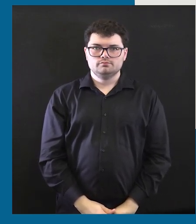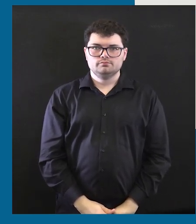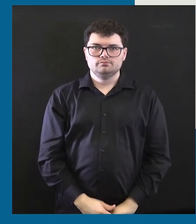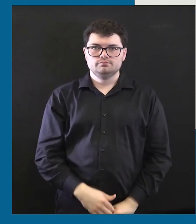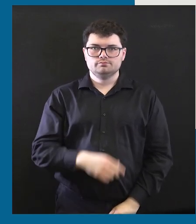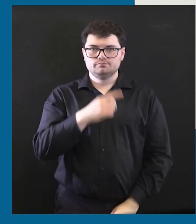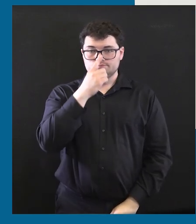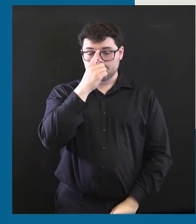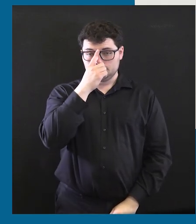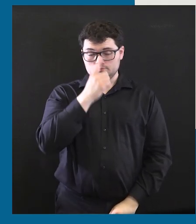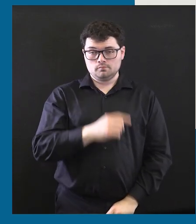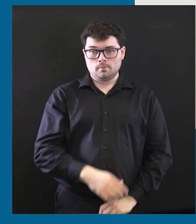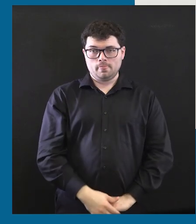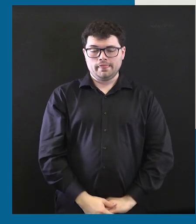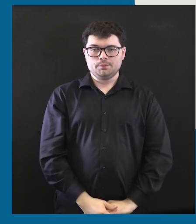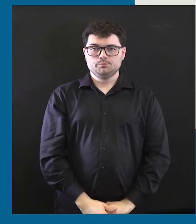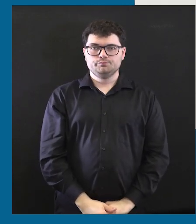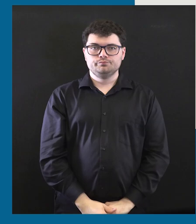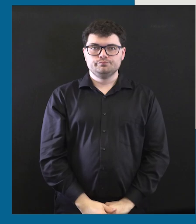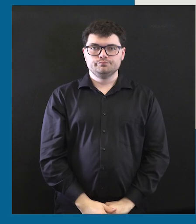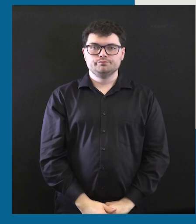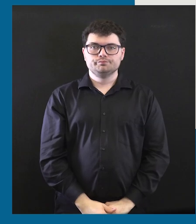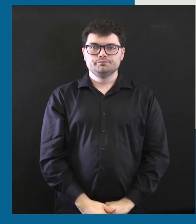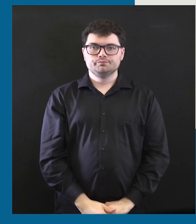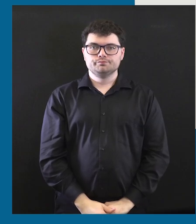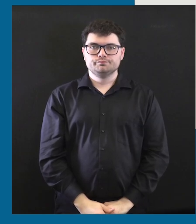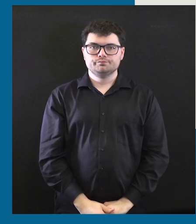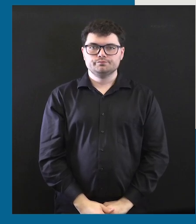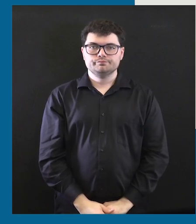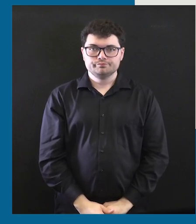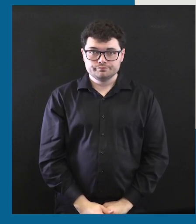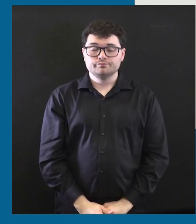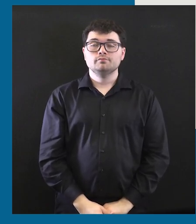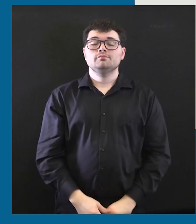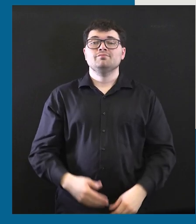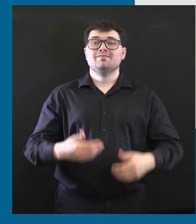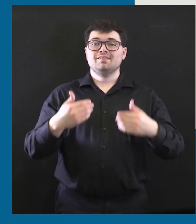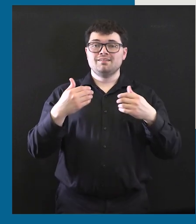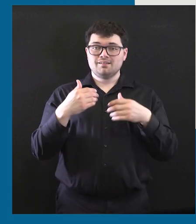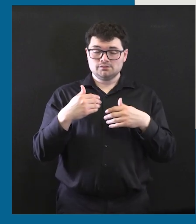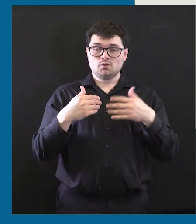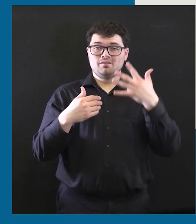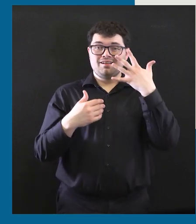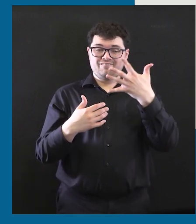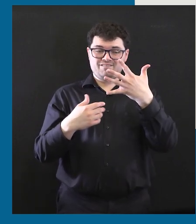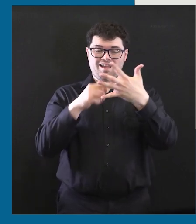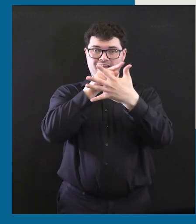When you expand it, all of the fields will open.